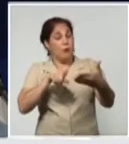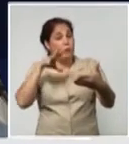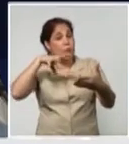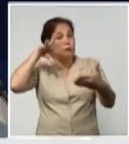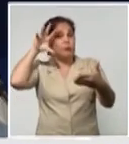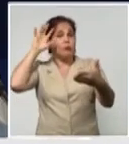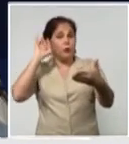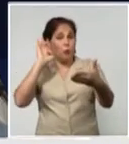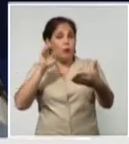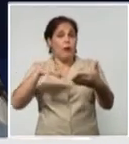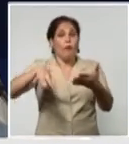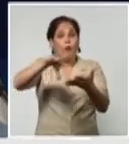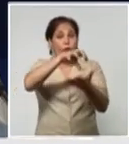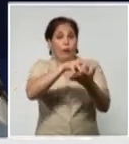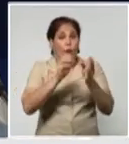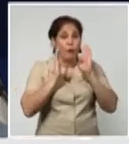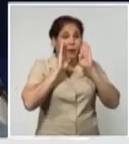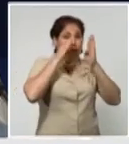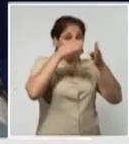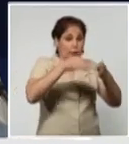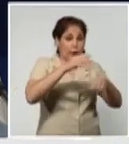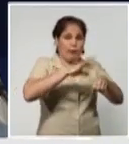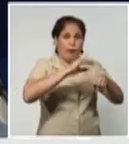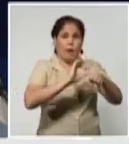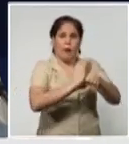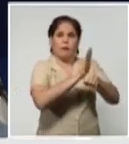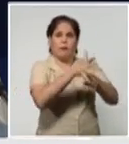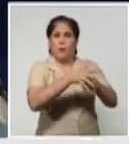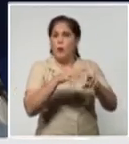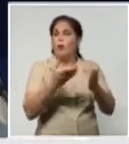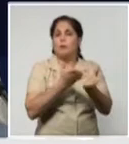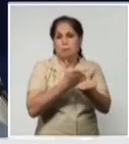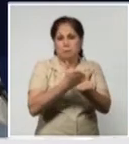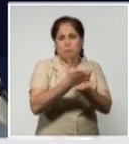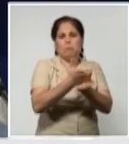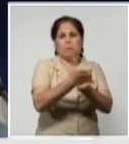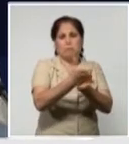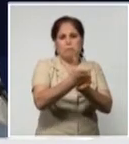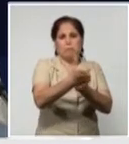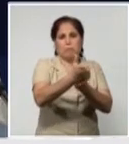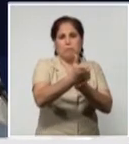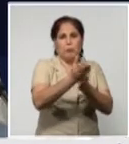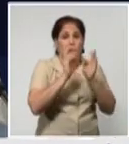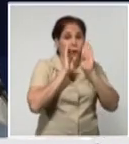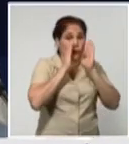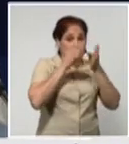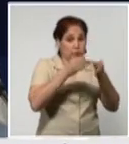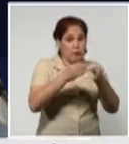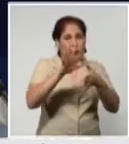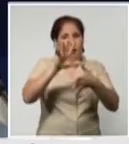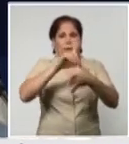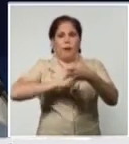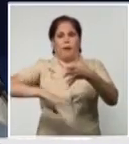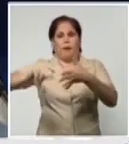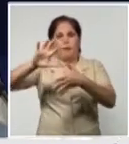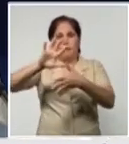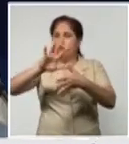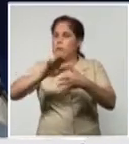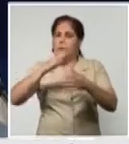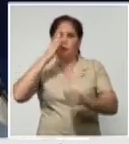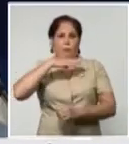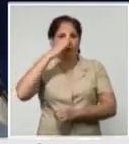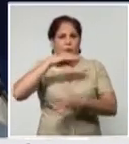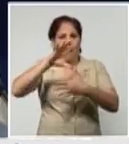websites, and they say that there is no doubt that the current epicenter of the pandemic